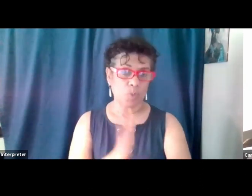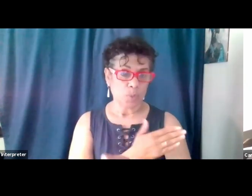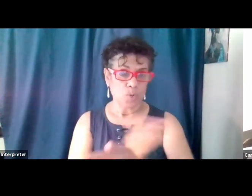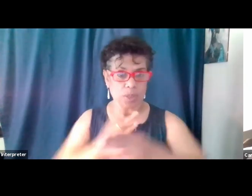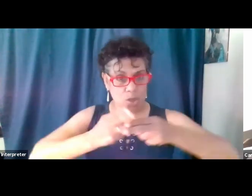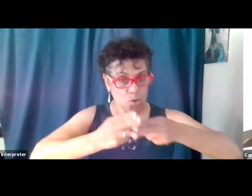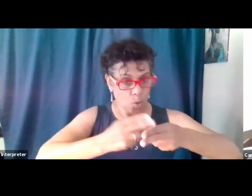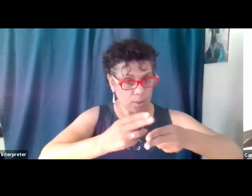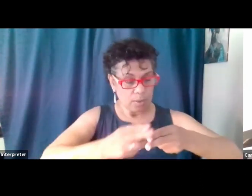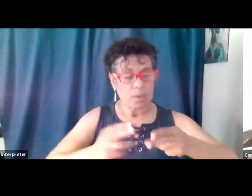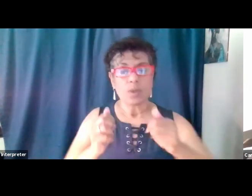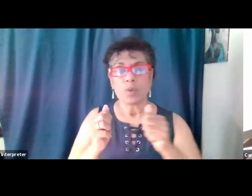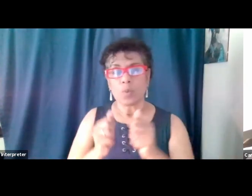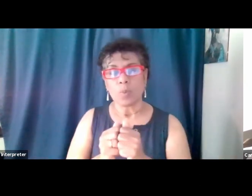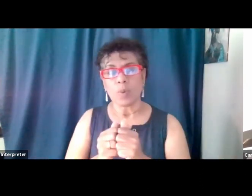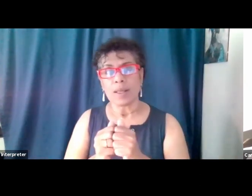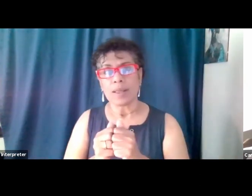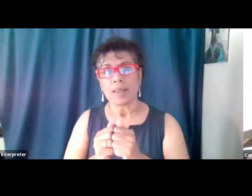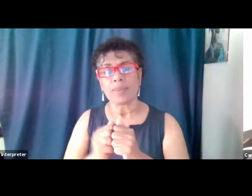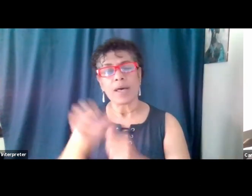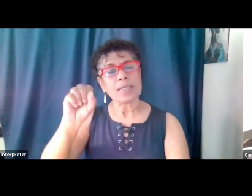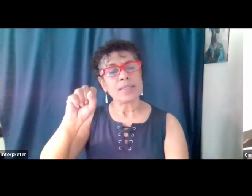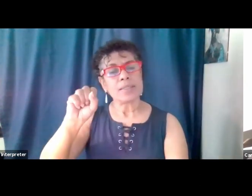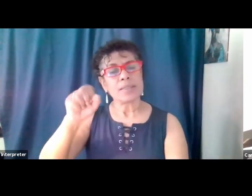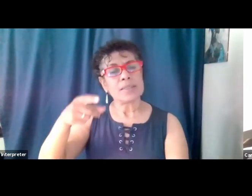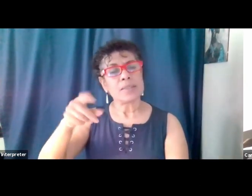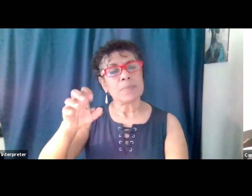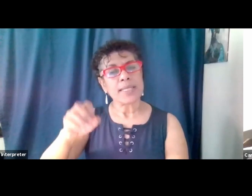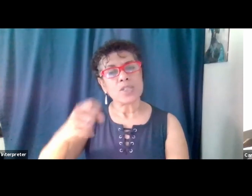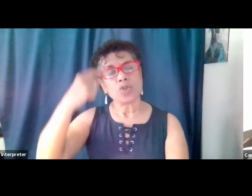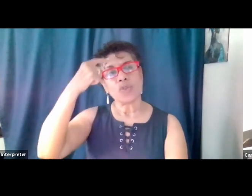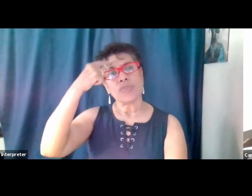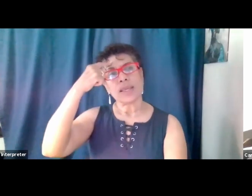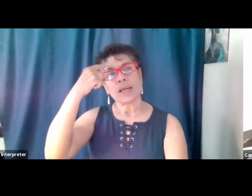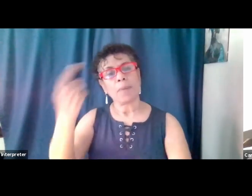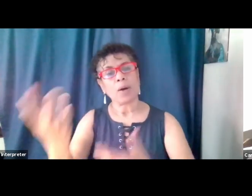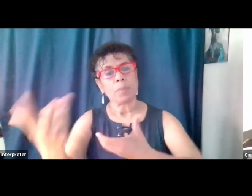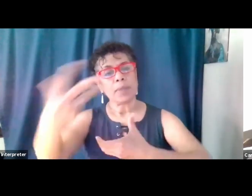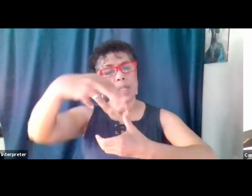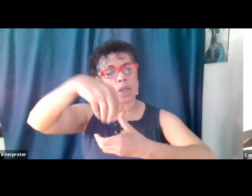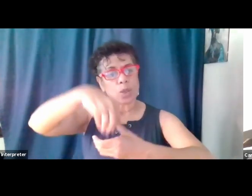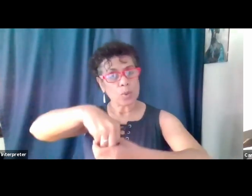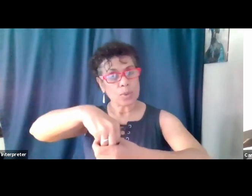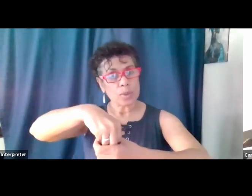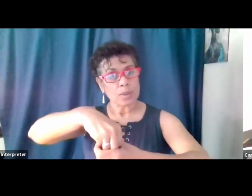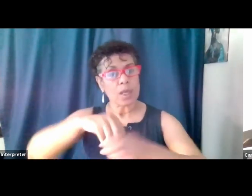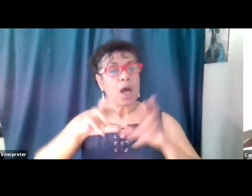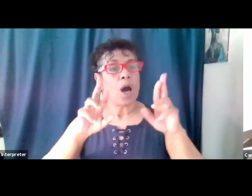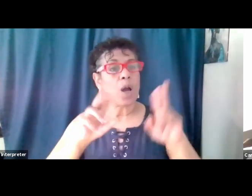with a beautiful contemplative space to think about inclusivity. And I hope you enjoy it.